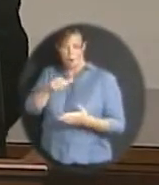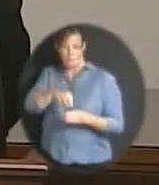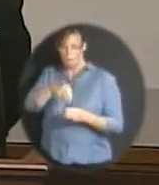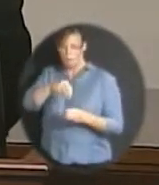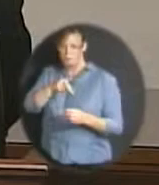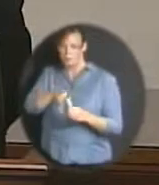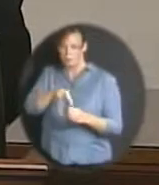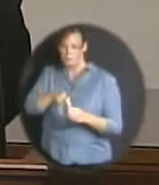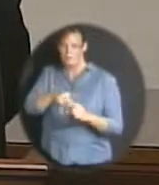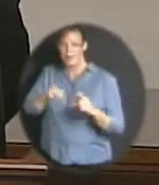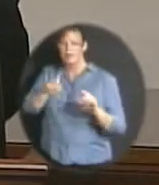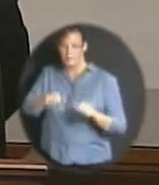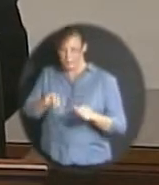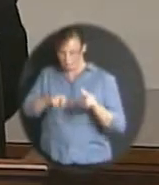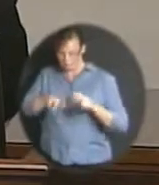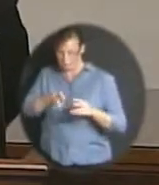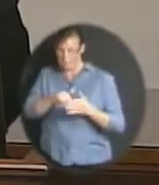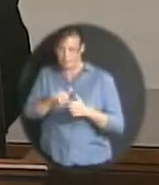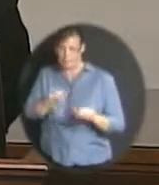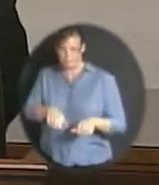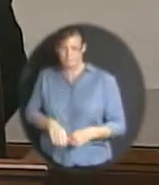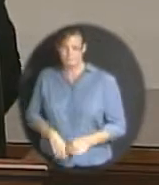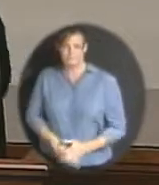but certainly that's something that we could look at.